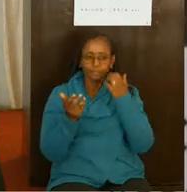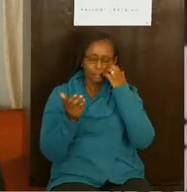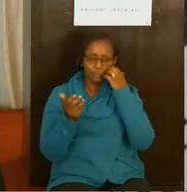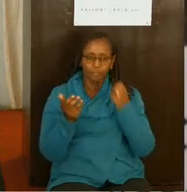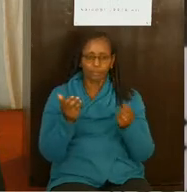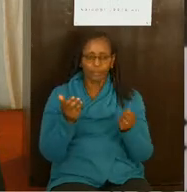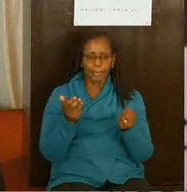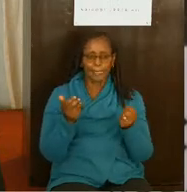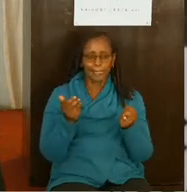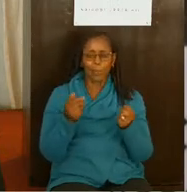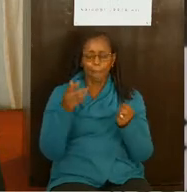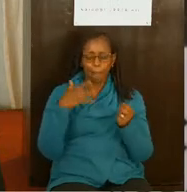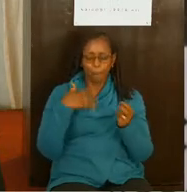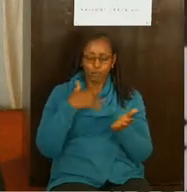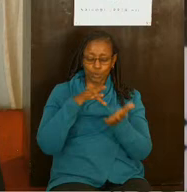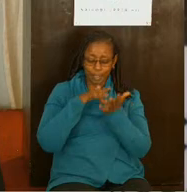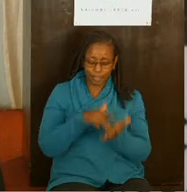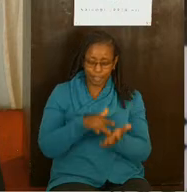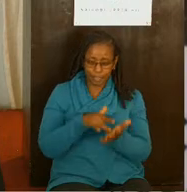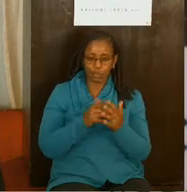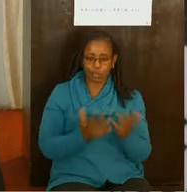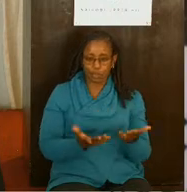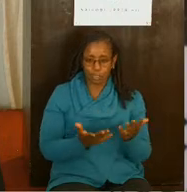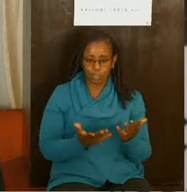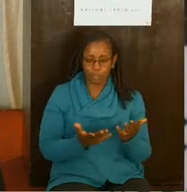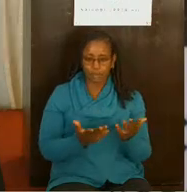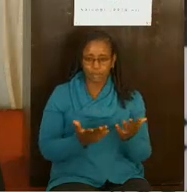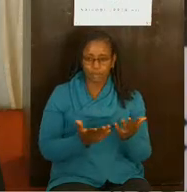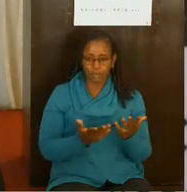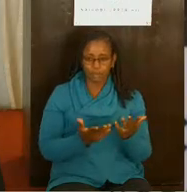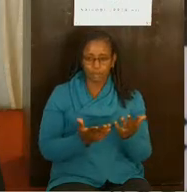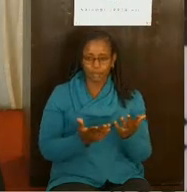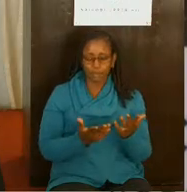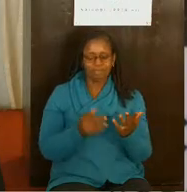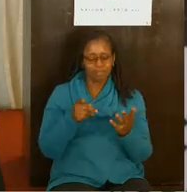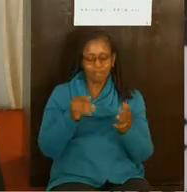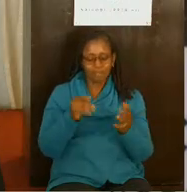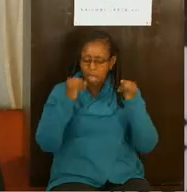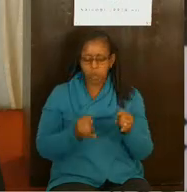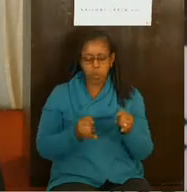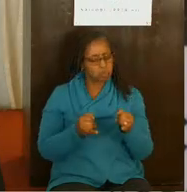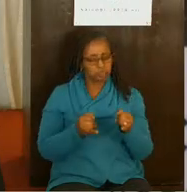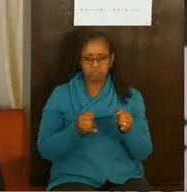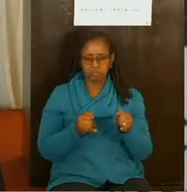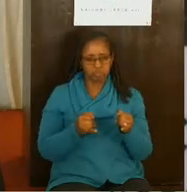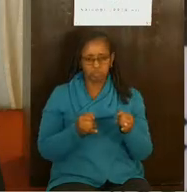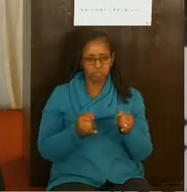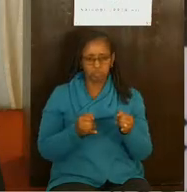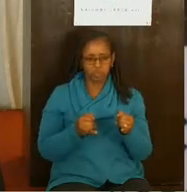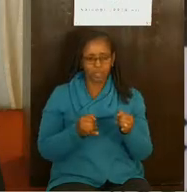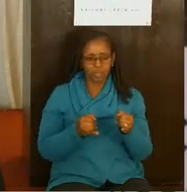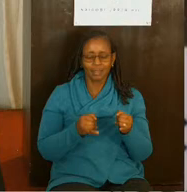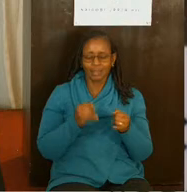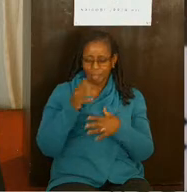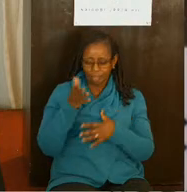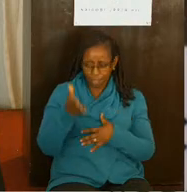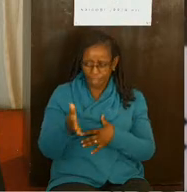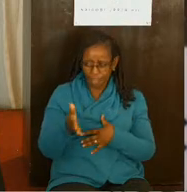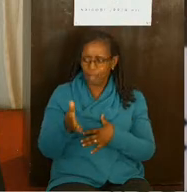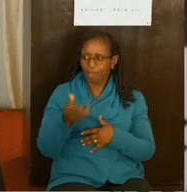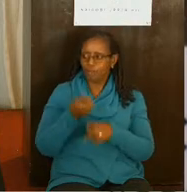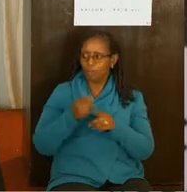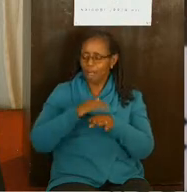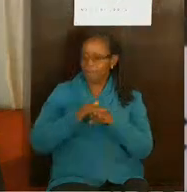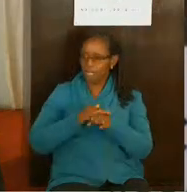and I would like to emphasize this here this is not anything new this is what was there in African